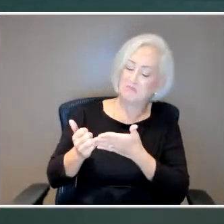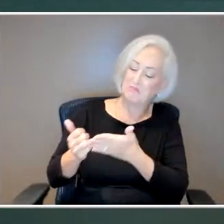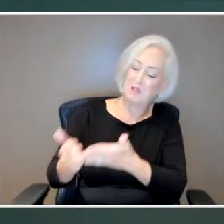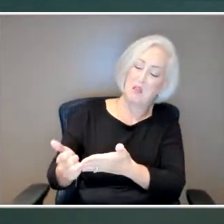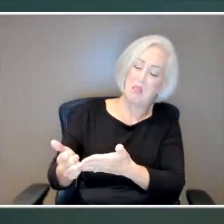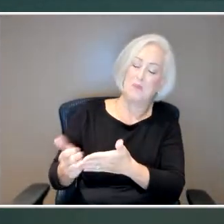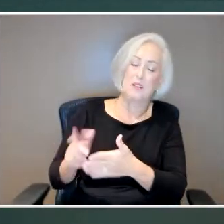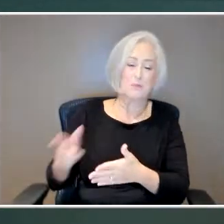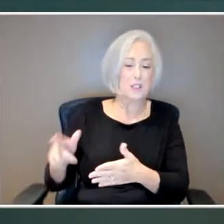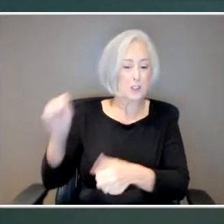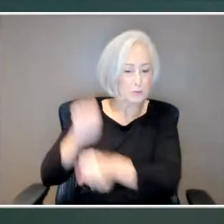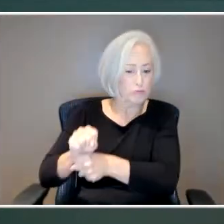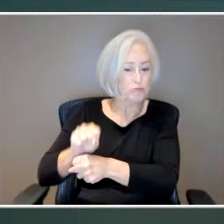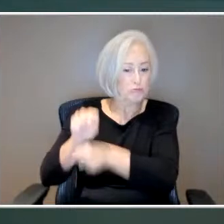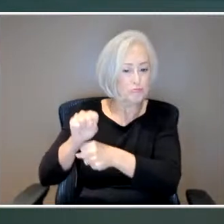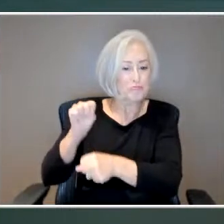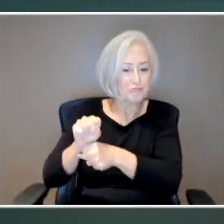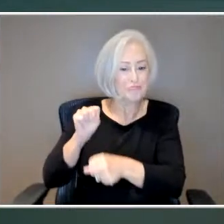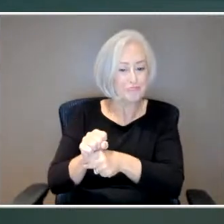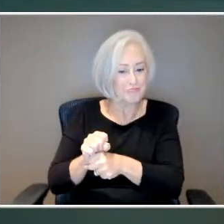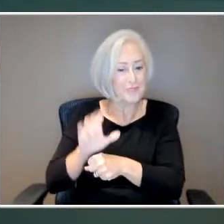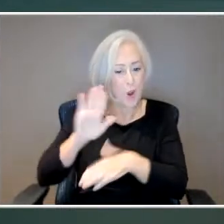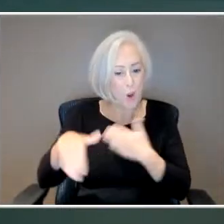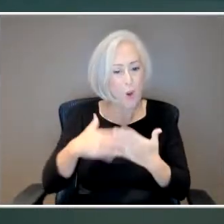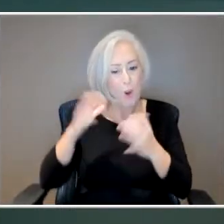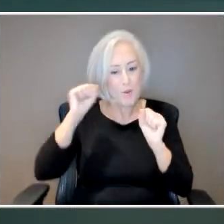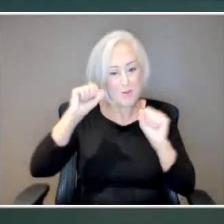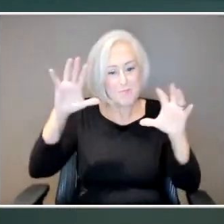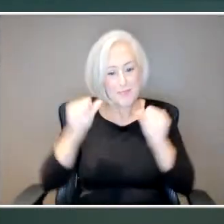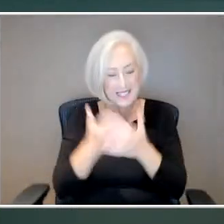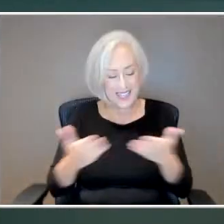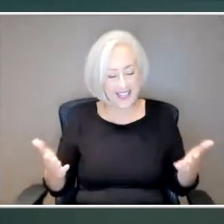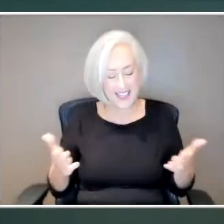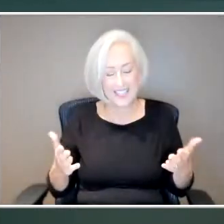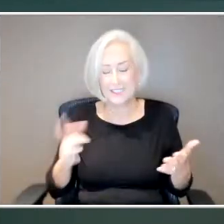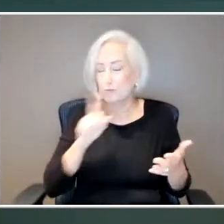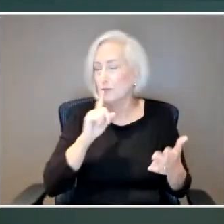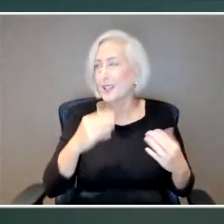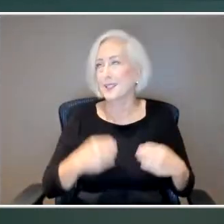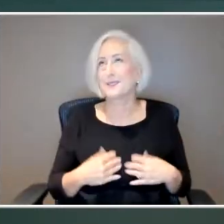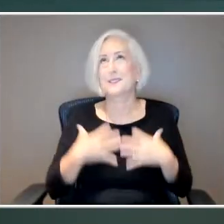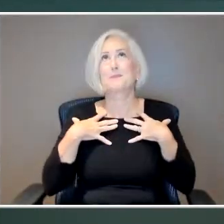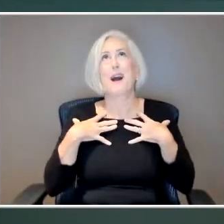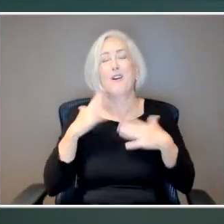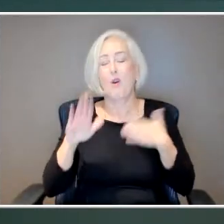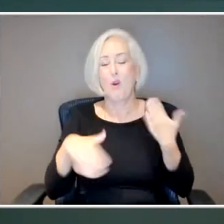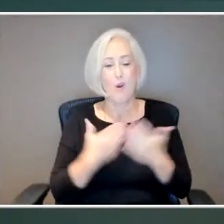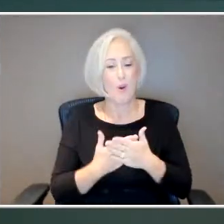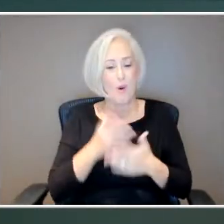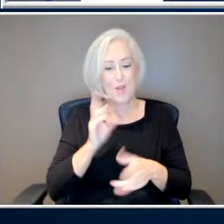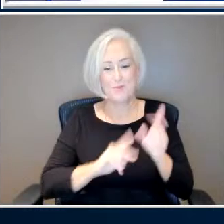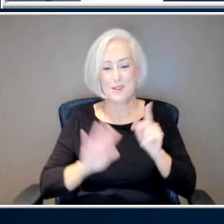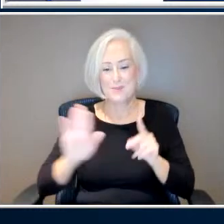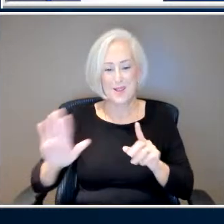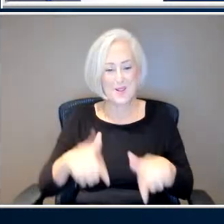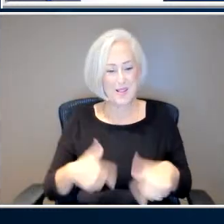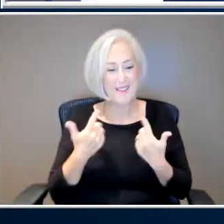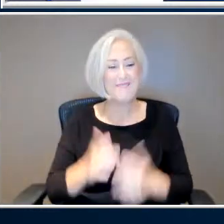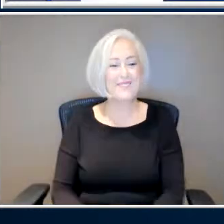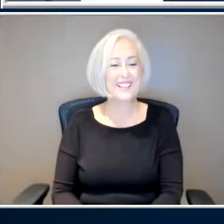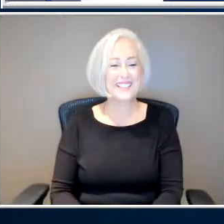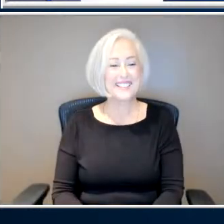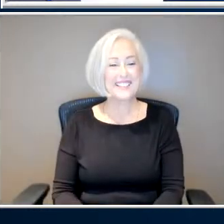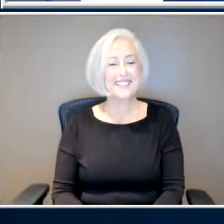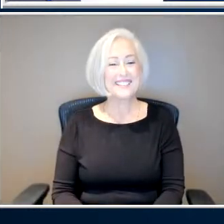she's absolutely doing it with amazing grace and such an inspiration to, I know, all the people in her life.